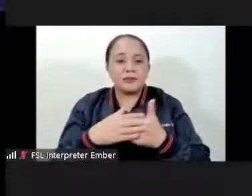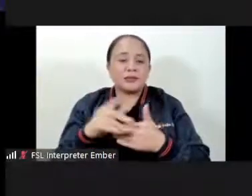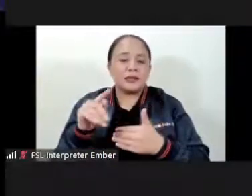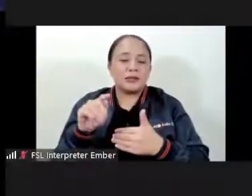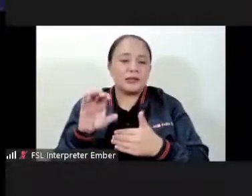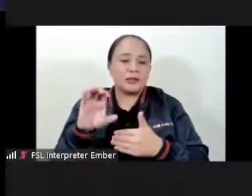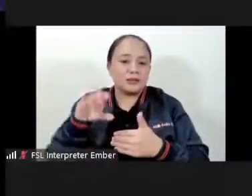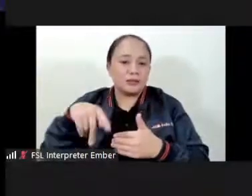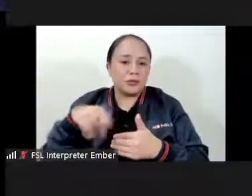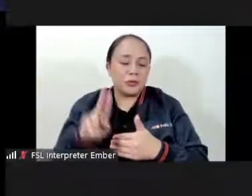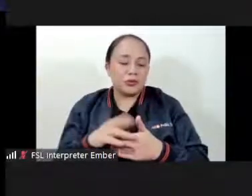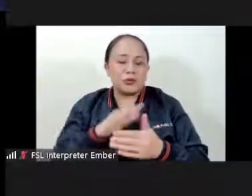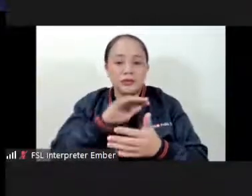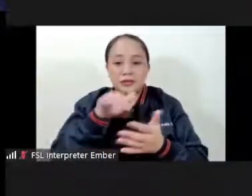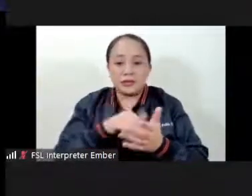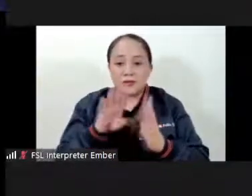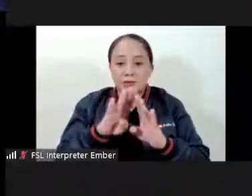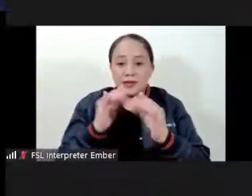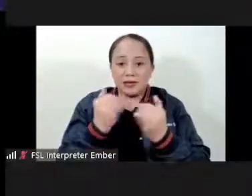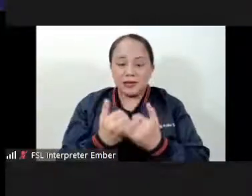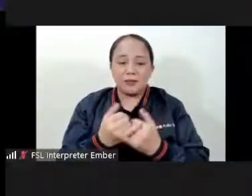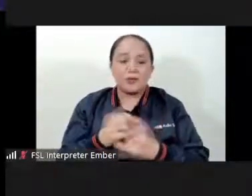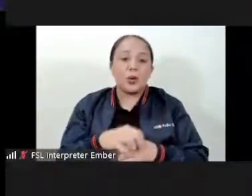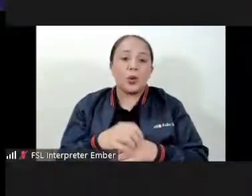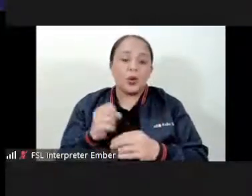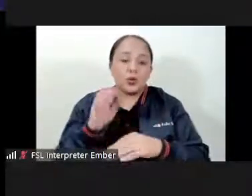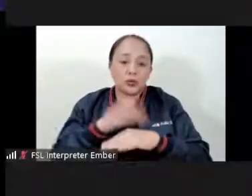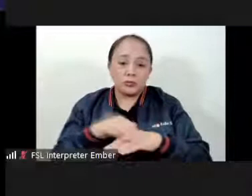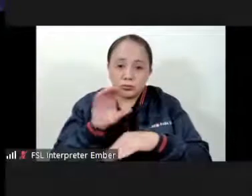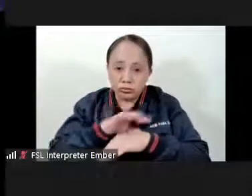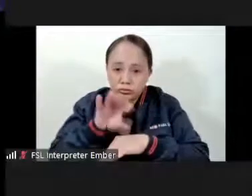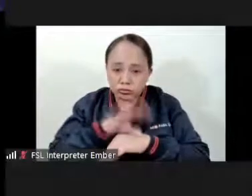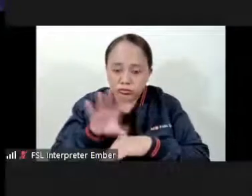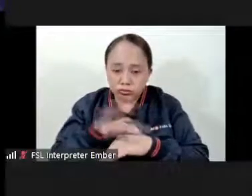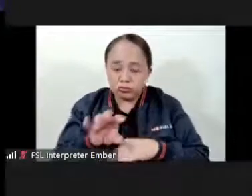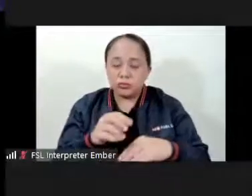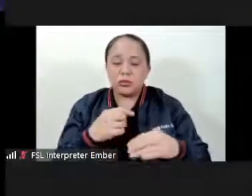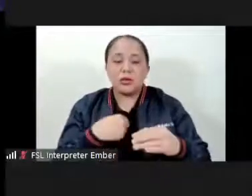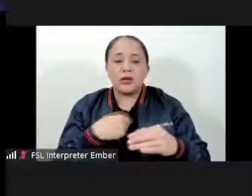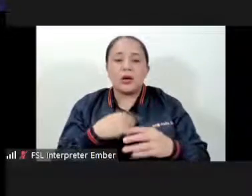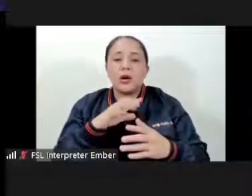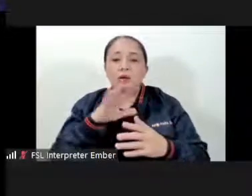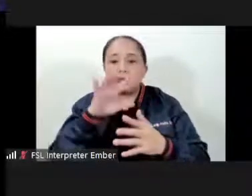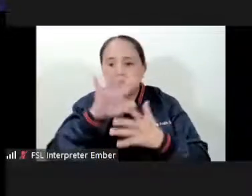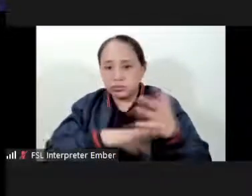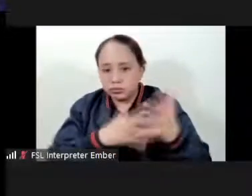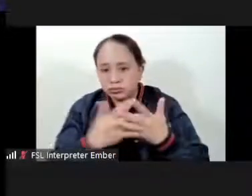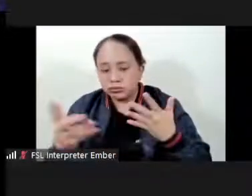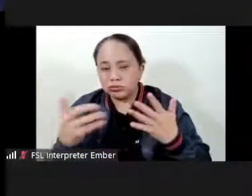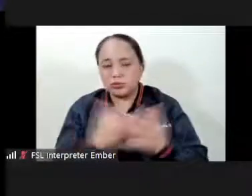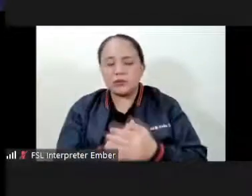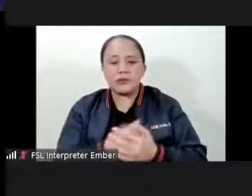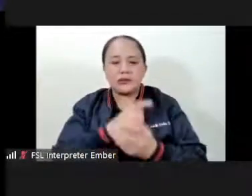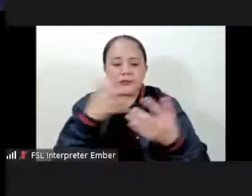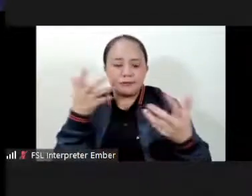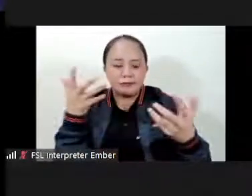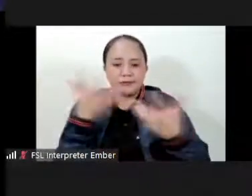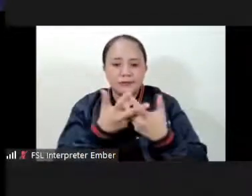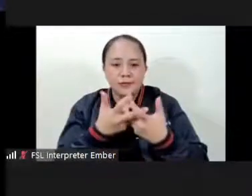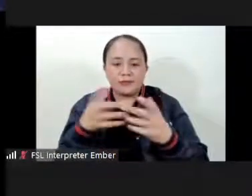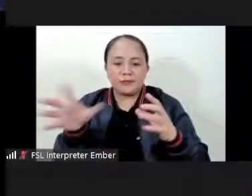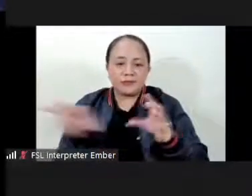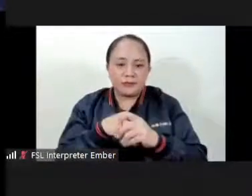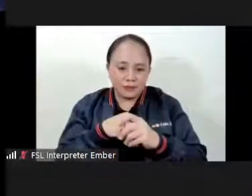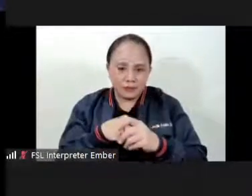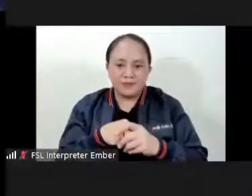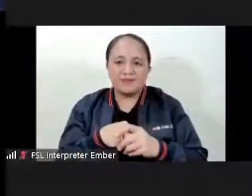sa barangay or teleconsultation hub at saka po yung petsa at oras na akma sa lahat ng taong involved po